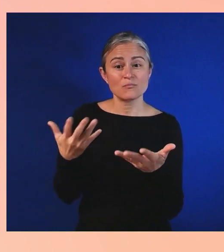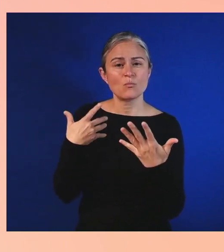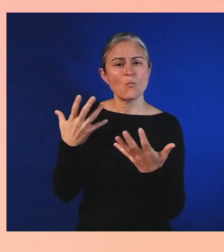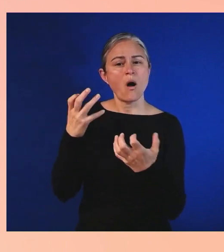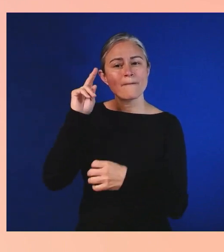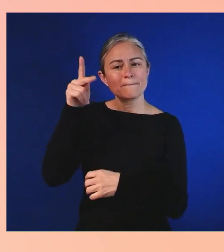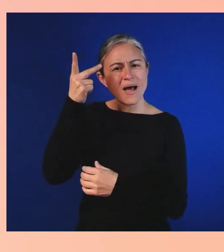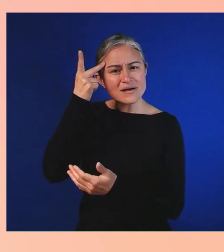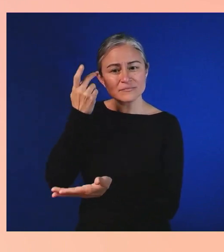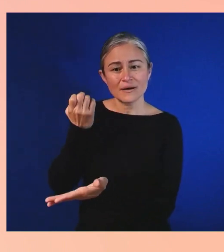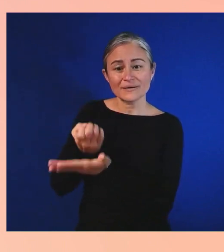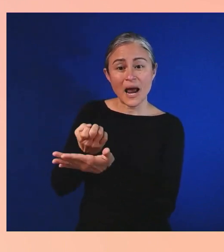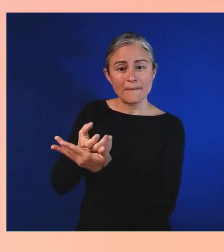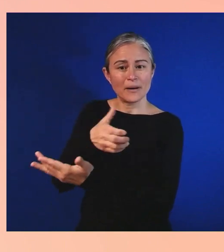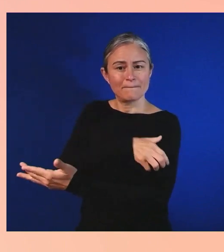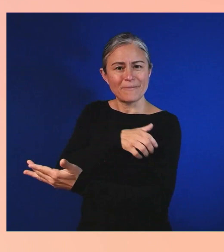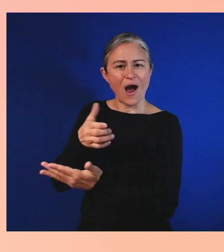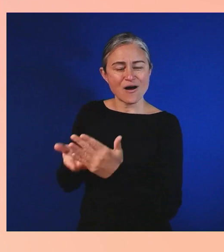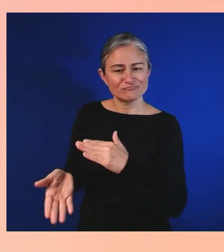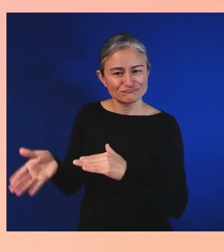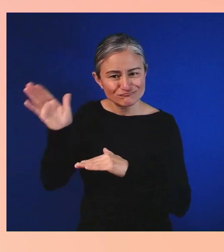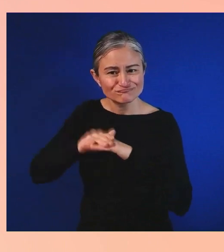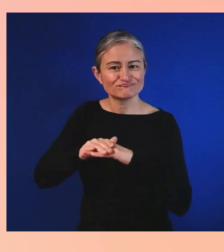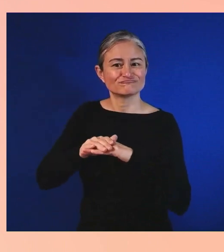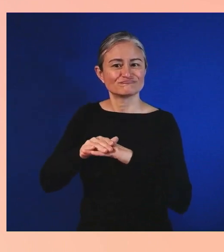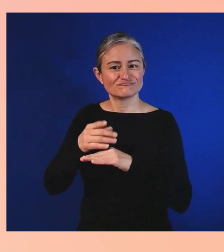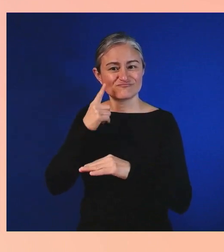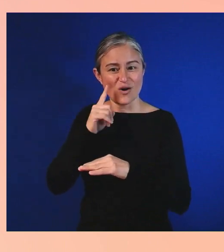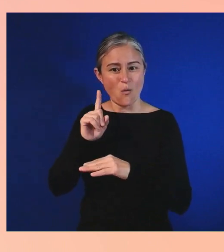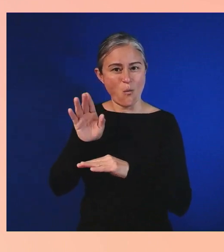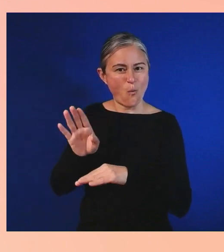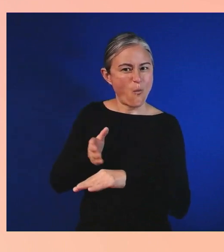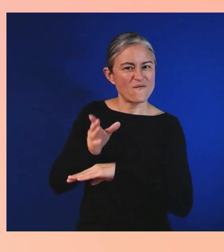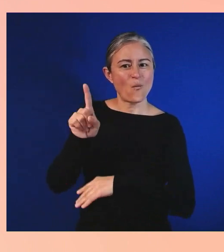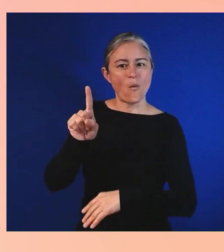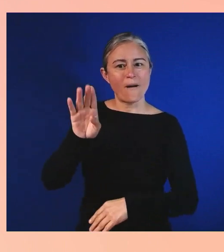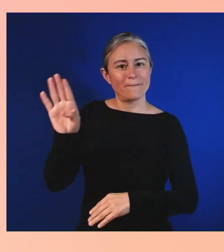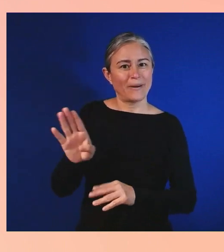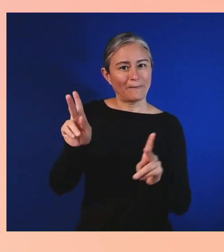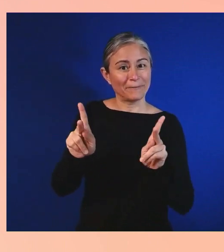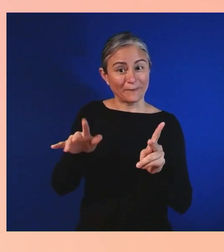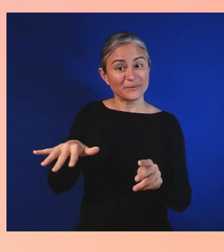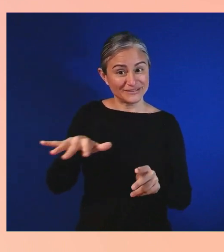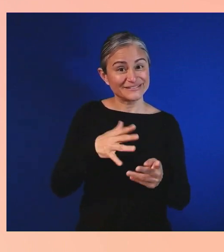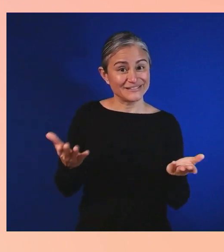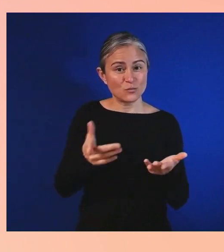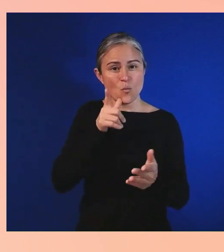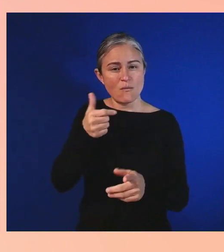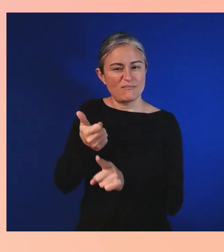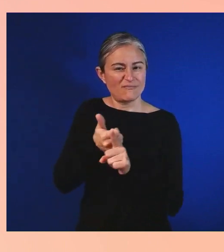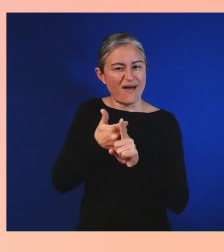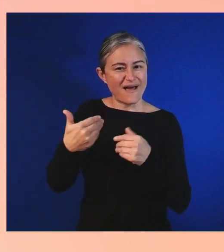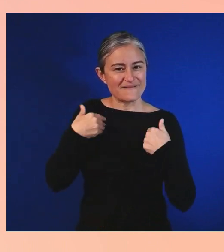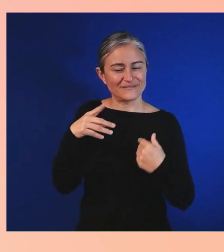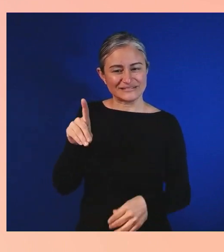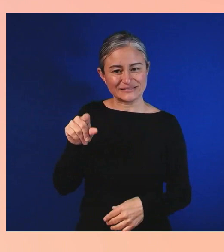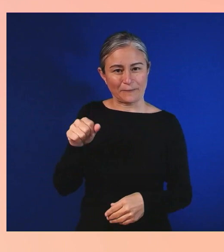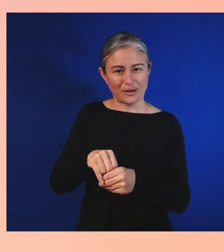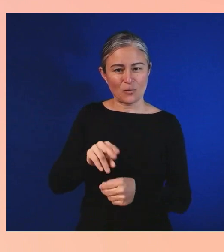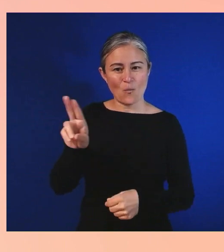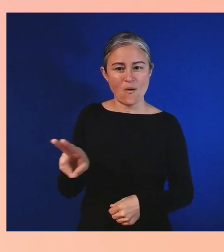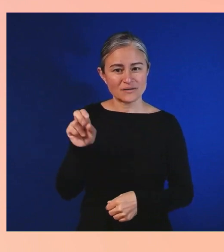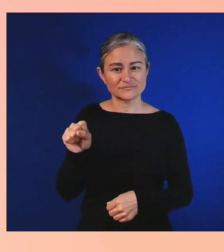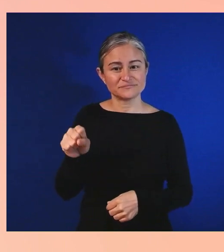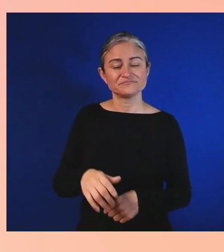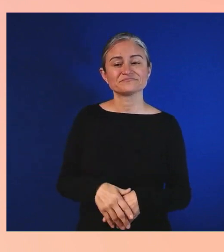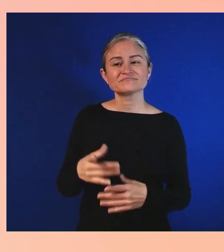United States. And when I think about the role that companies can play in disability and accessibility policy, I